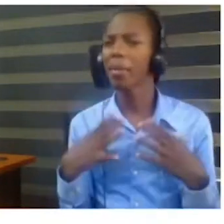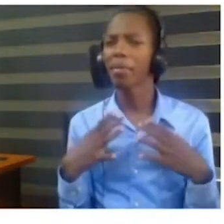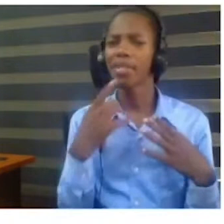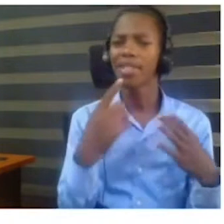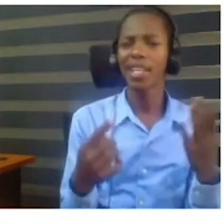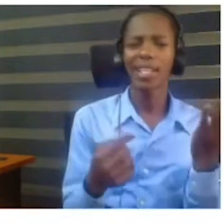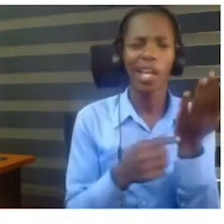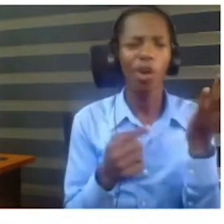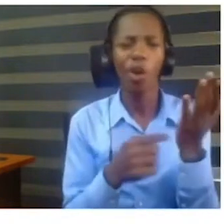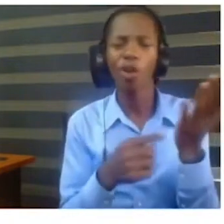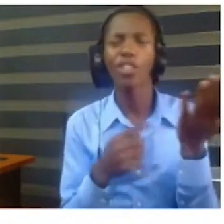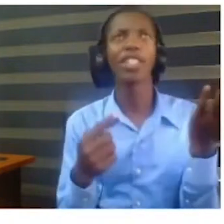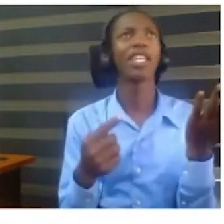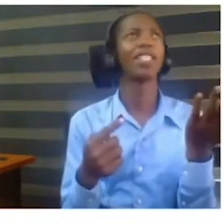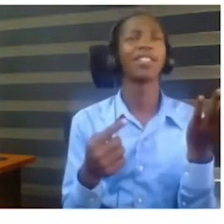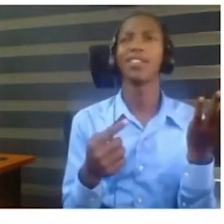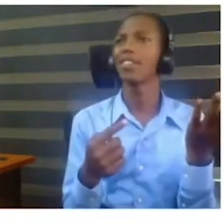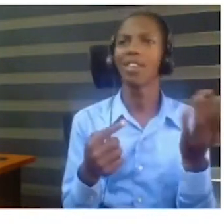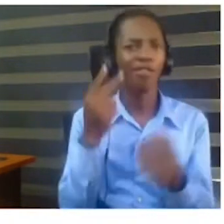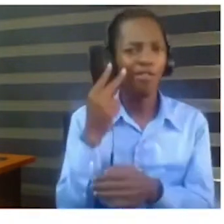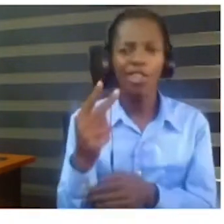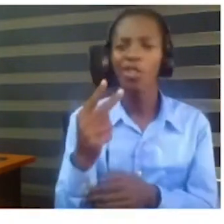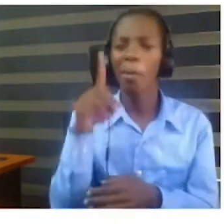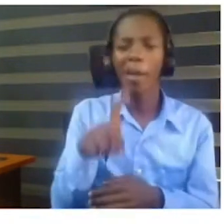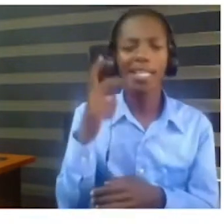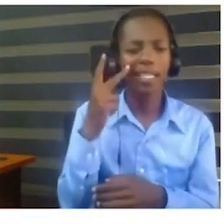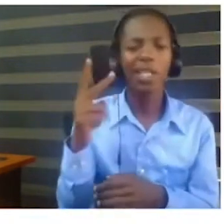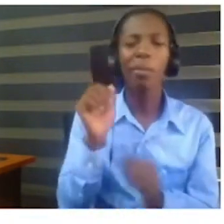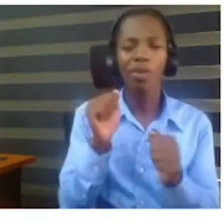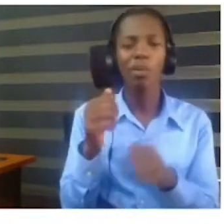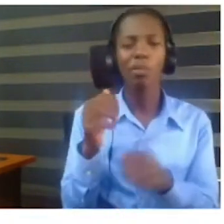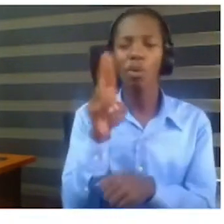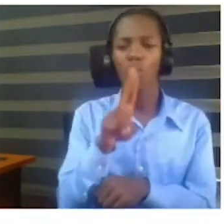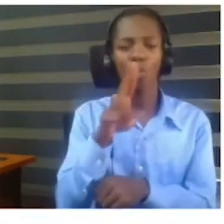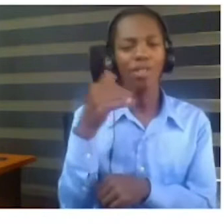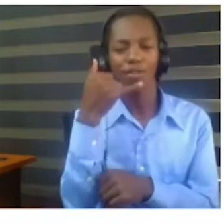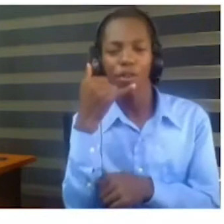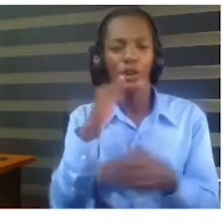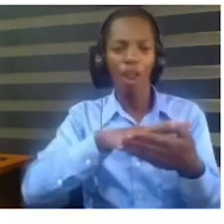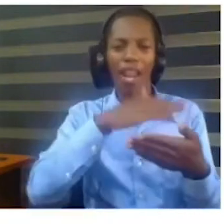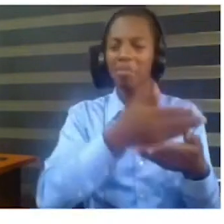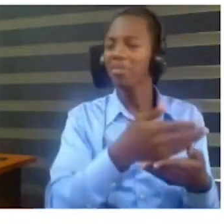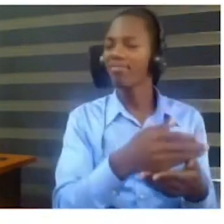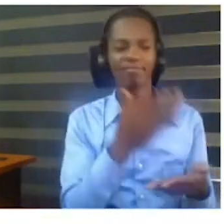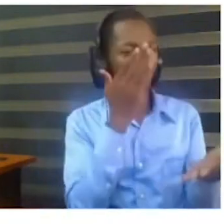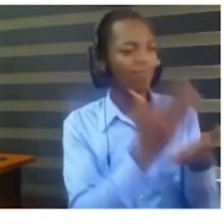laptop. That's not true. If a deaf-blind person can learn to surf,